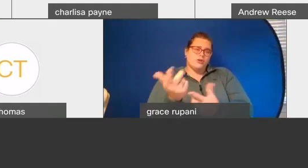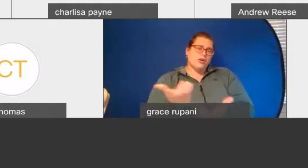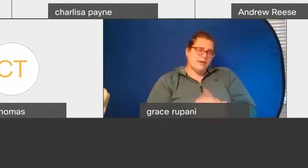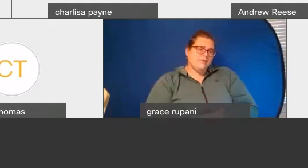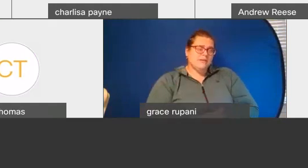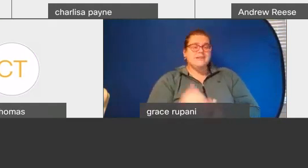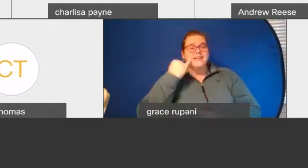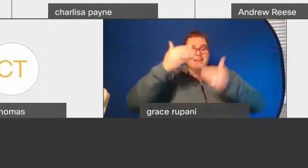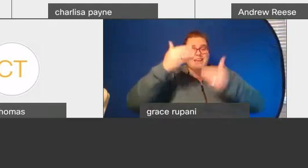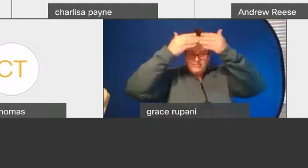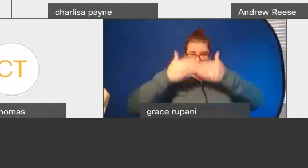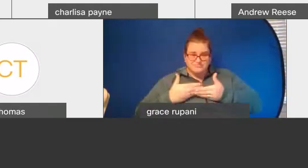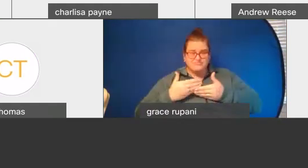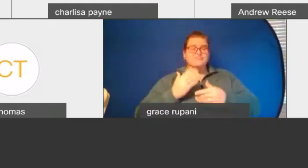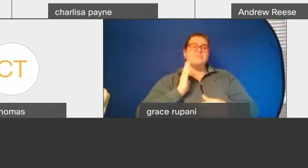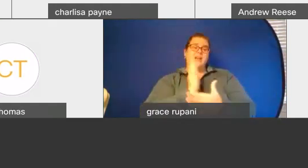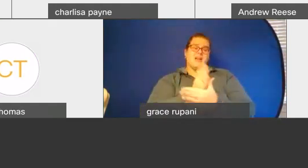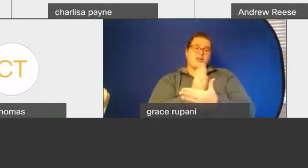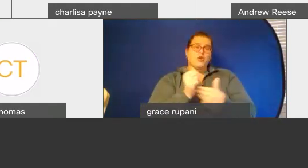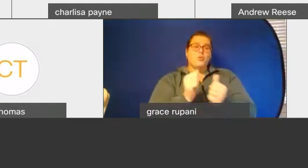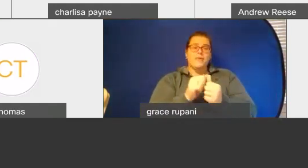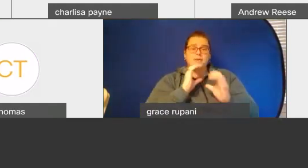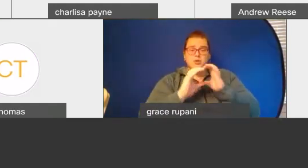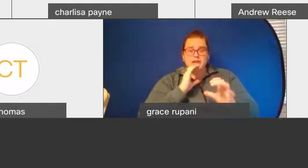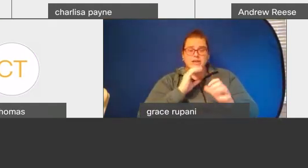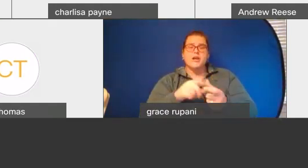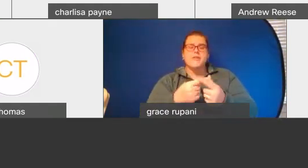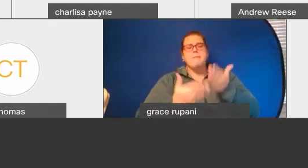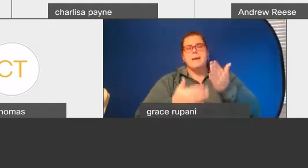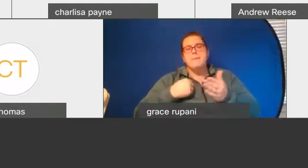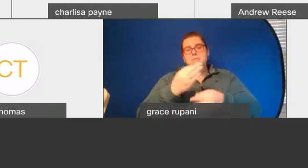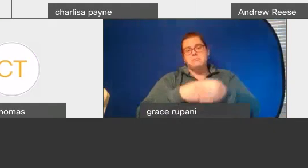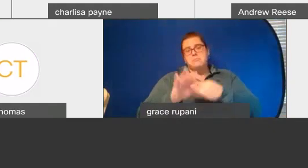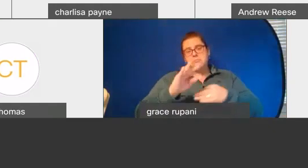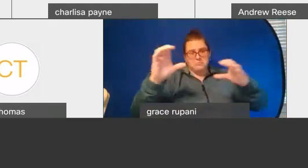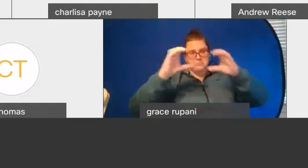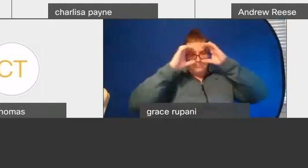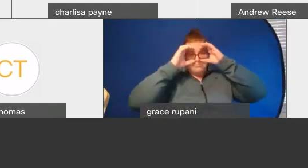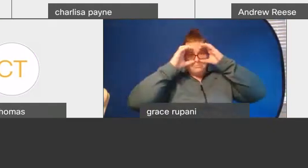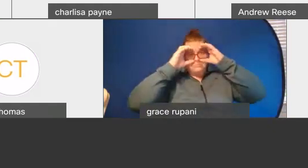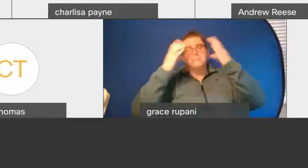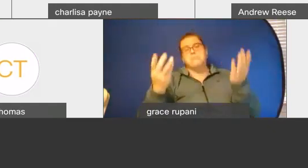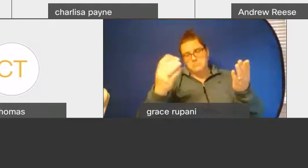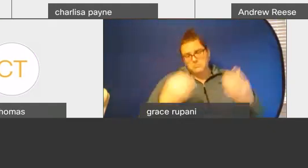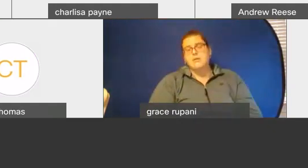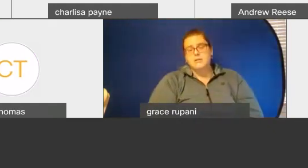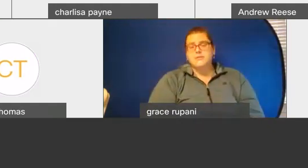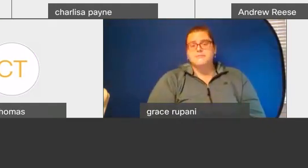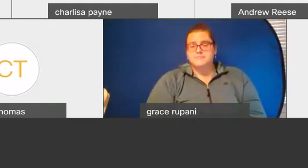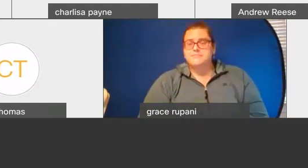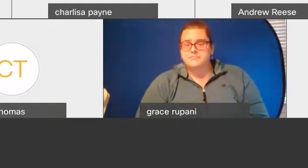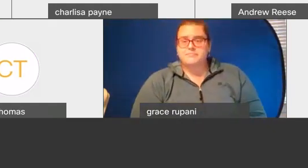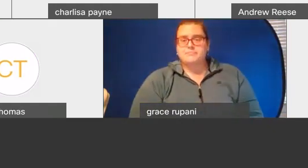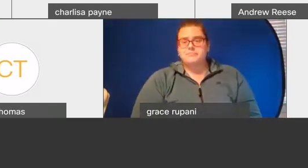with communications, right? To use goggles instead. And then the next part of that question